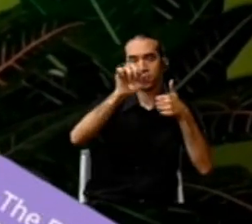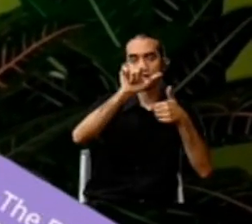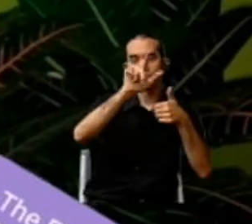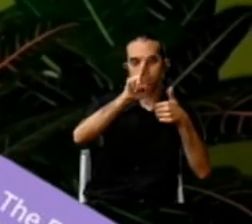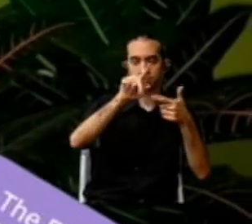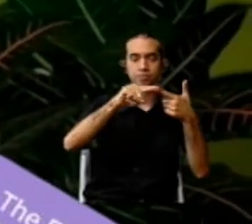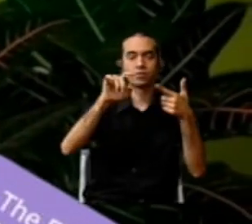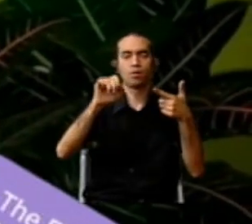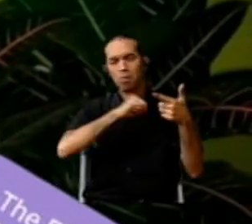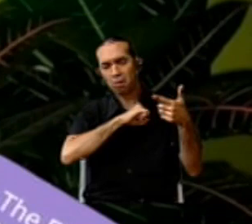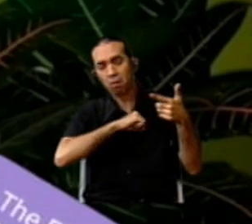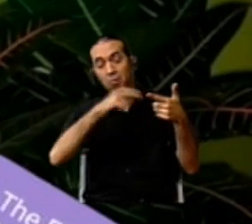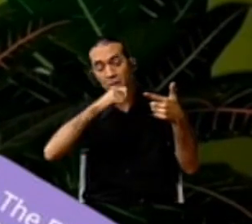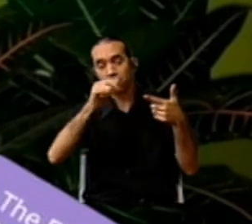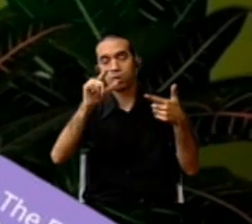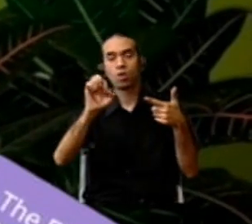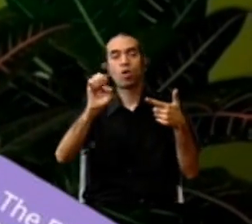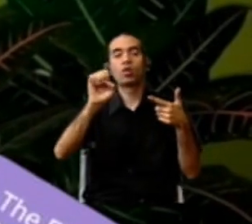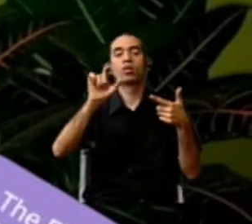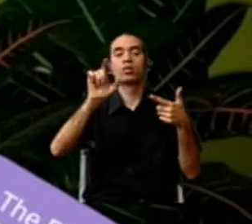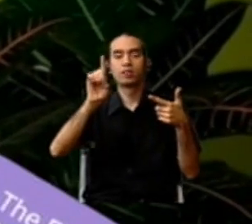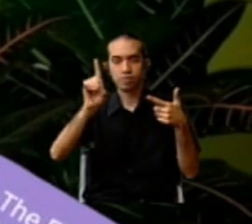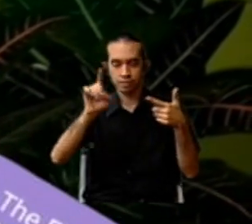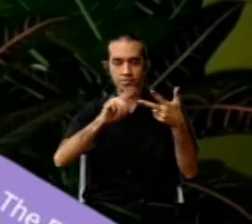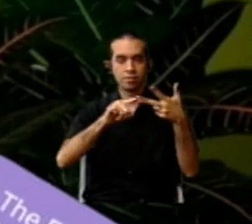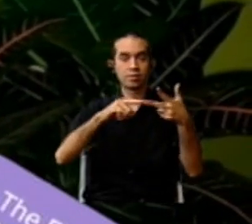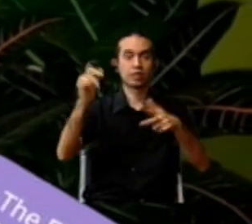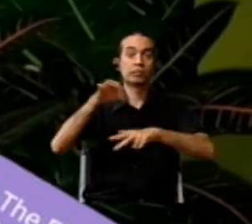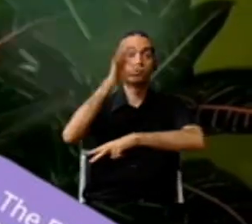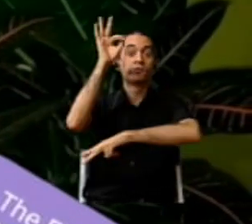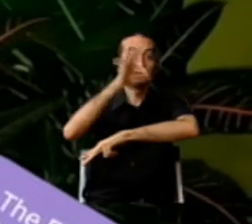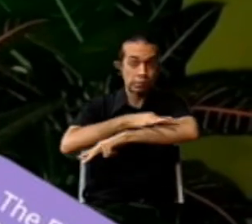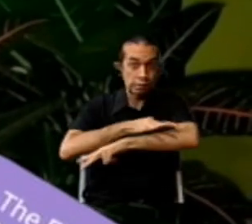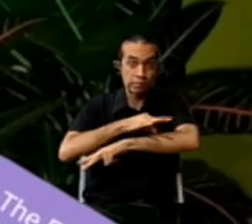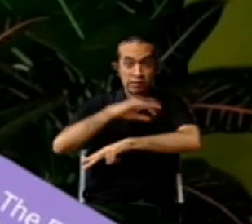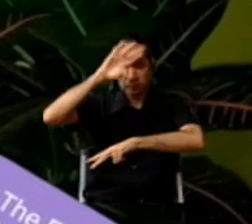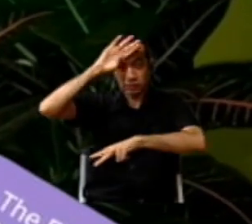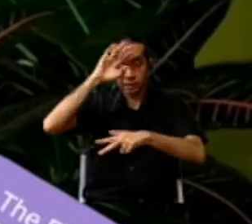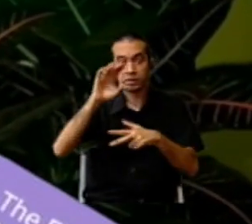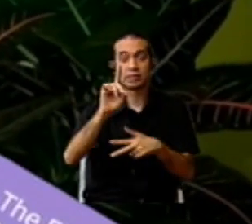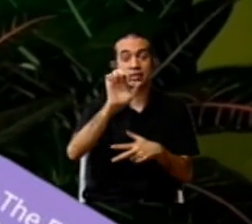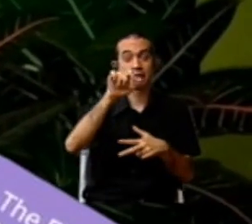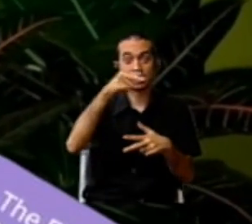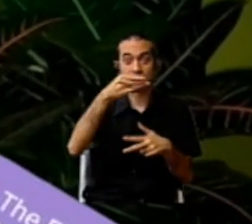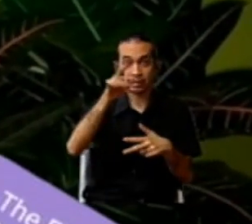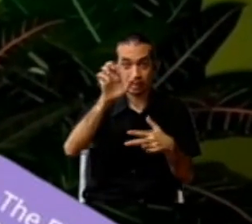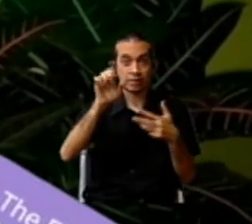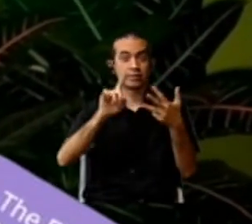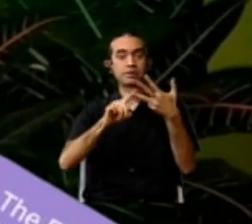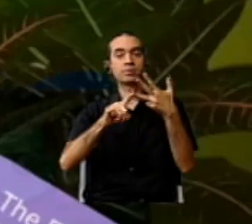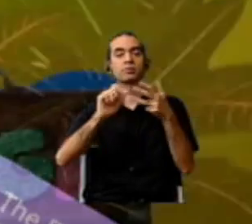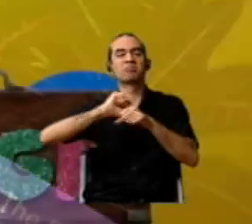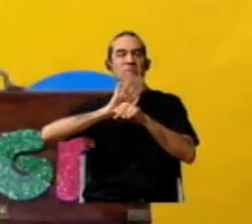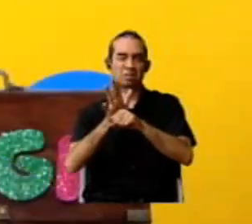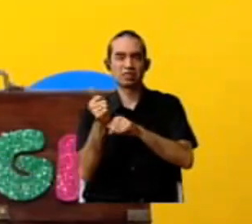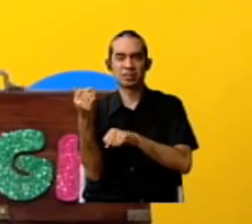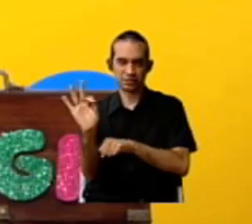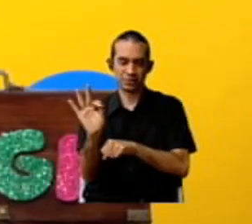cold, dengue fever, and COVID-19. See you later. Goodbye.